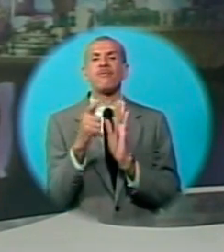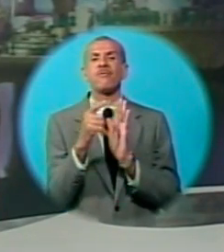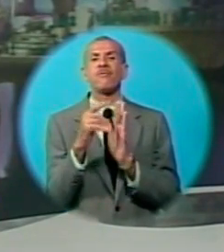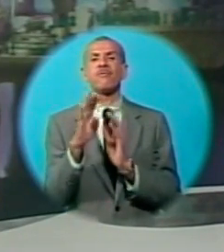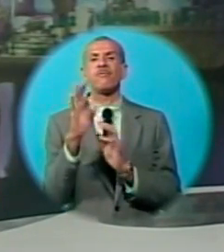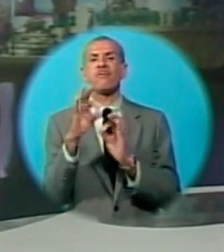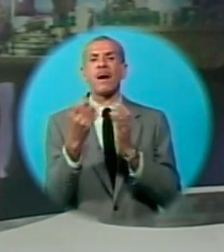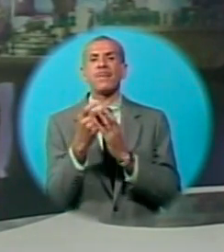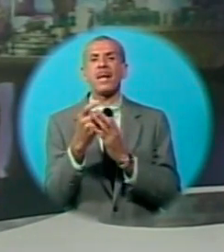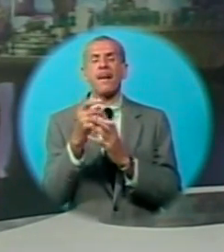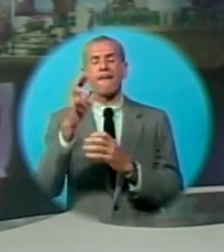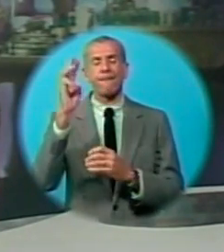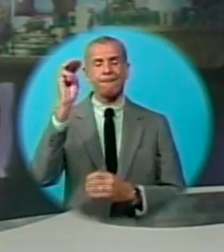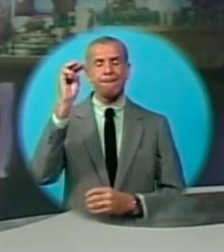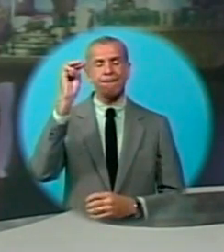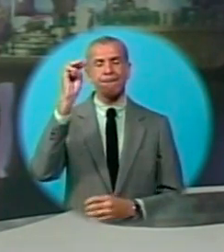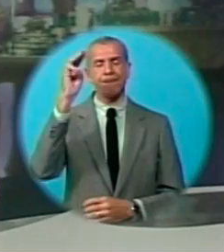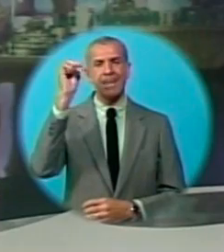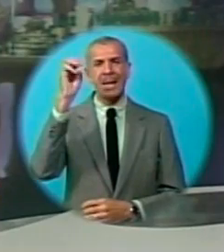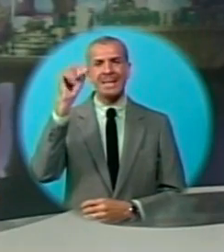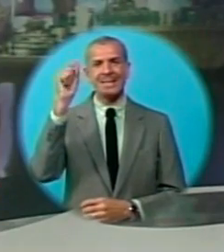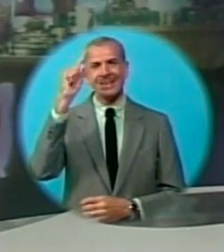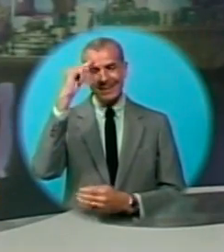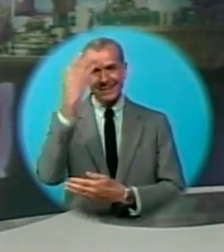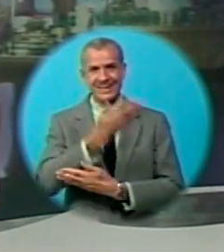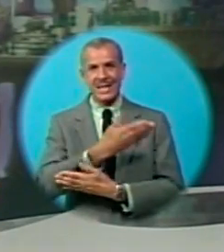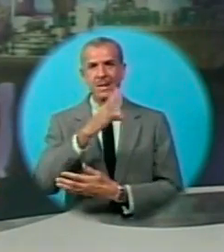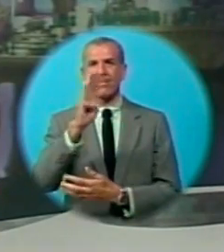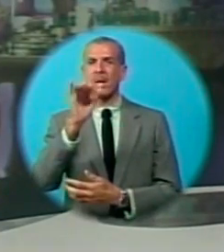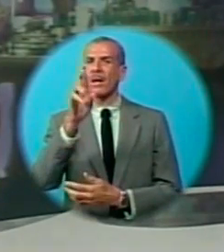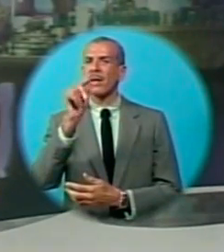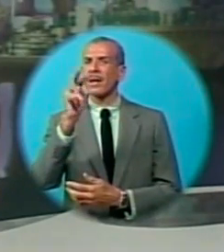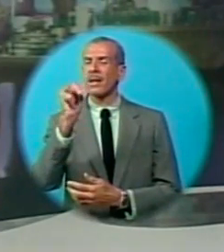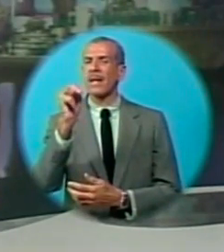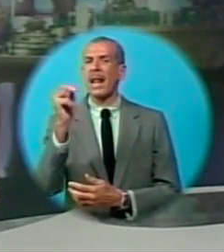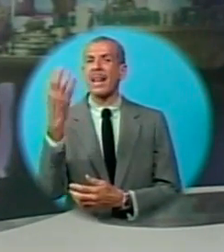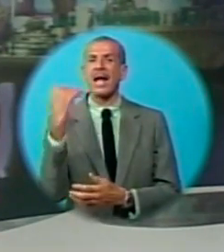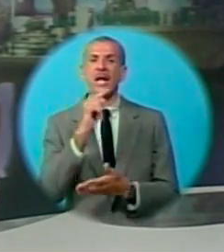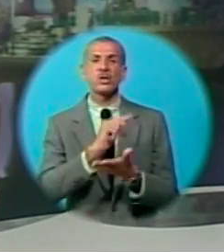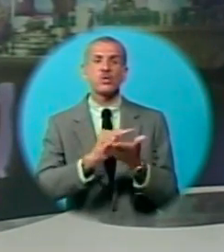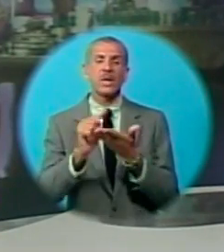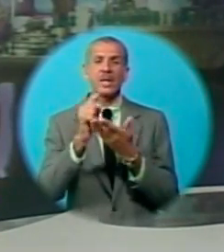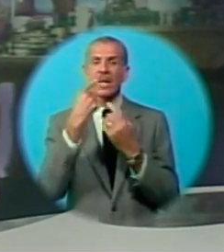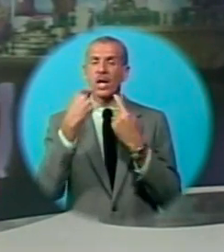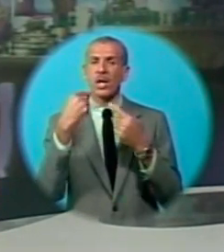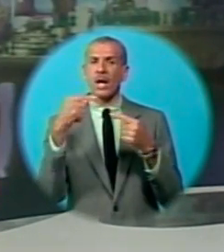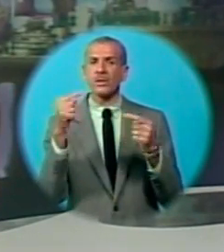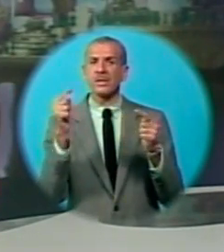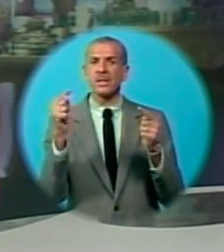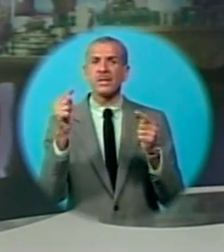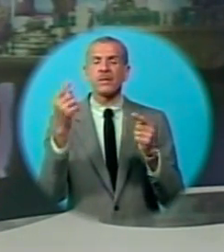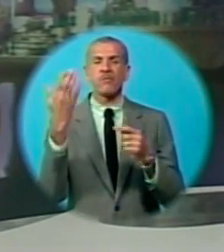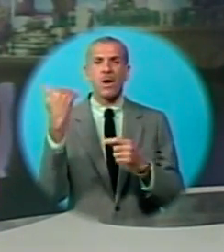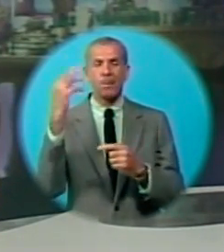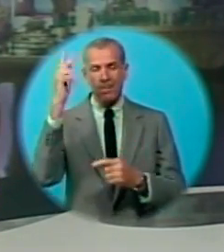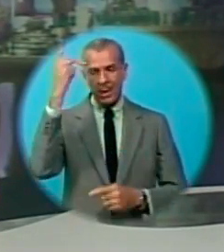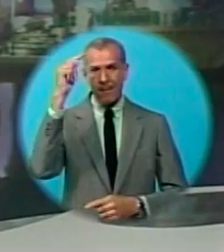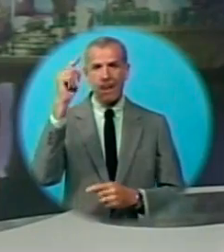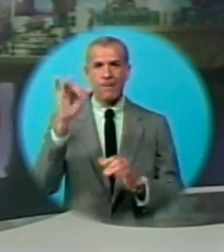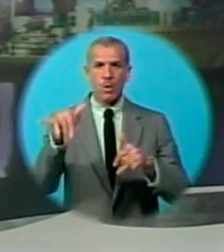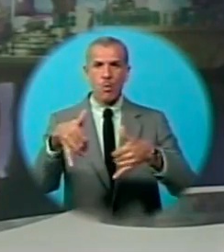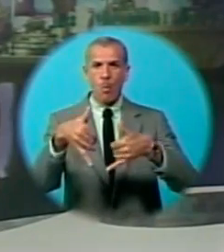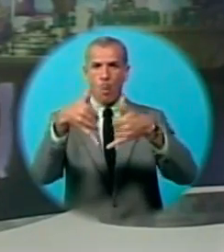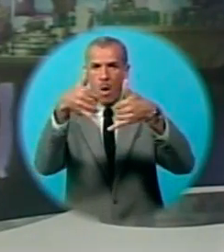Mr. Manning's sons, Brian. Prime Minister Dr. Keith Rowley only last week announced his intentions to give the former Prime Minister the